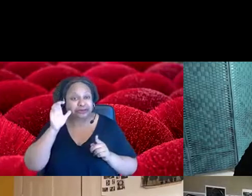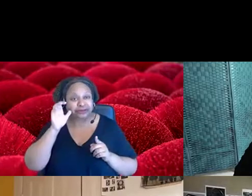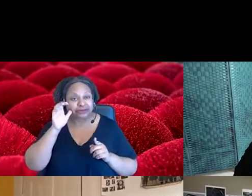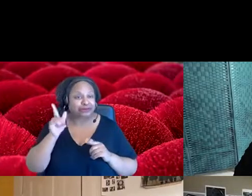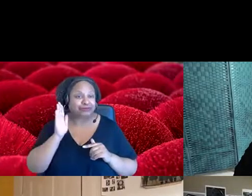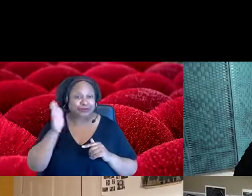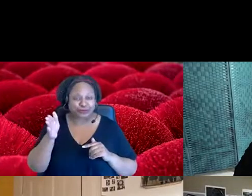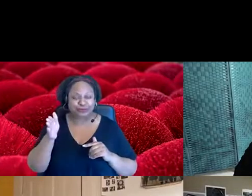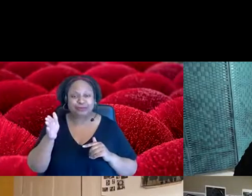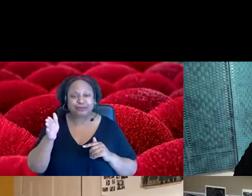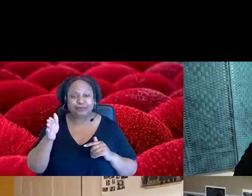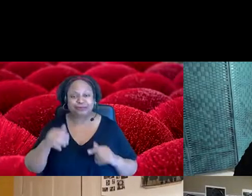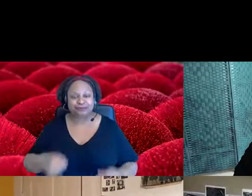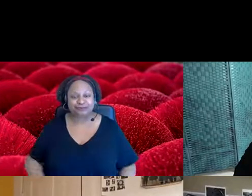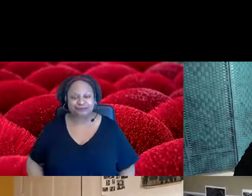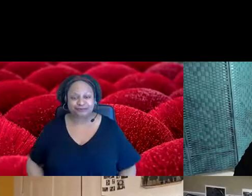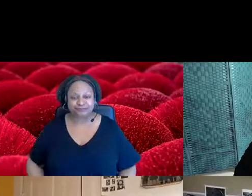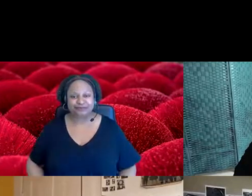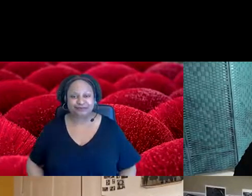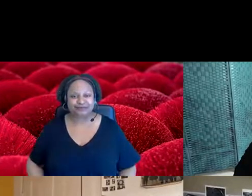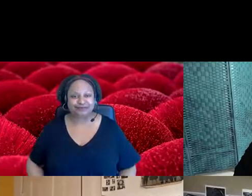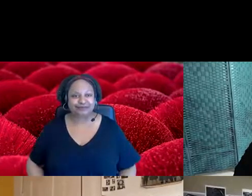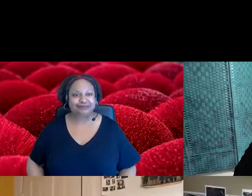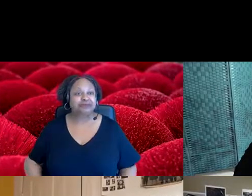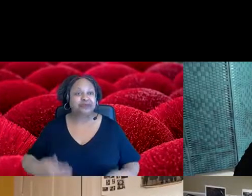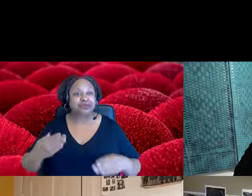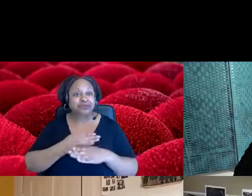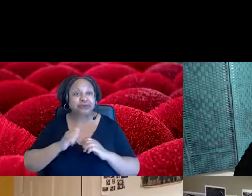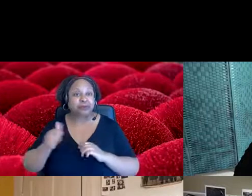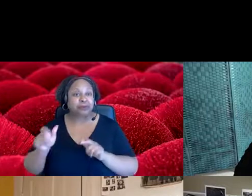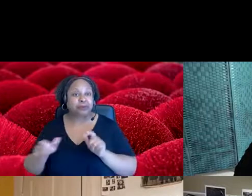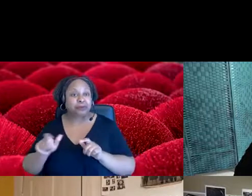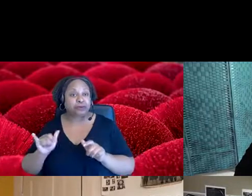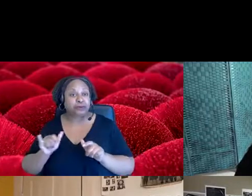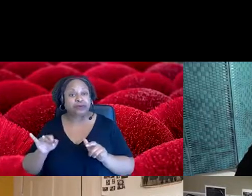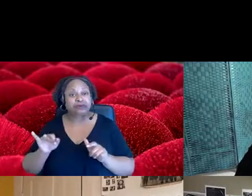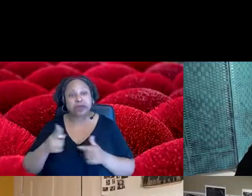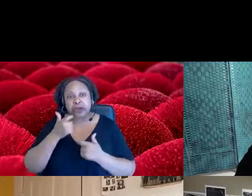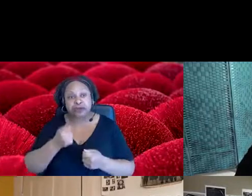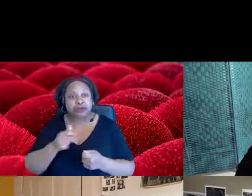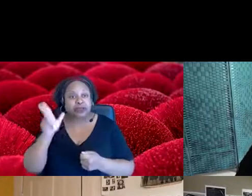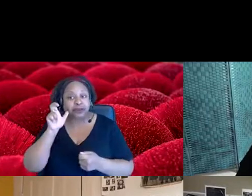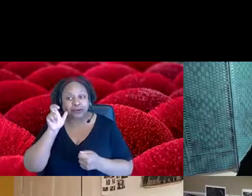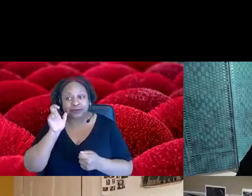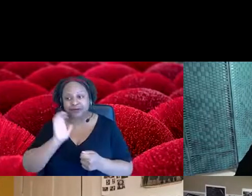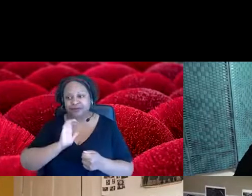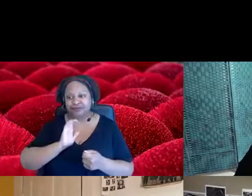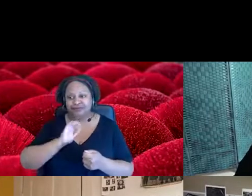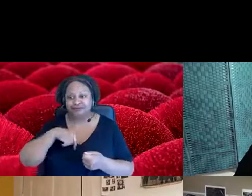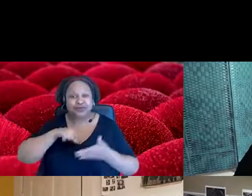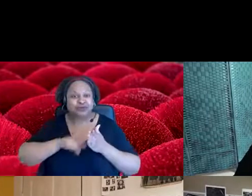future, and you can share it with others who you think it would be interesting to hear. It is part of a larger